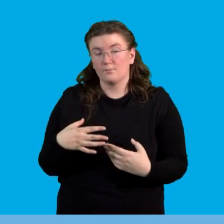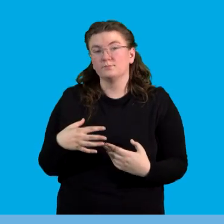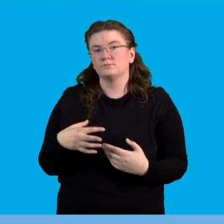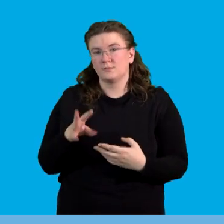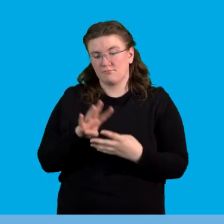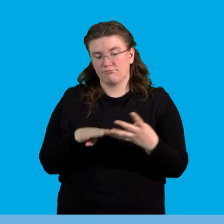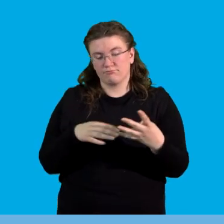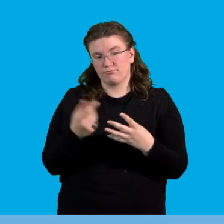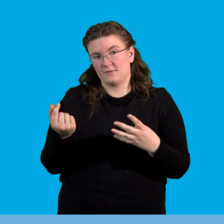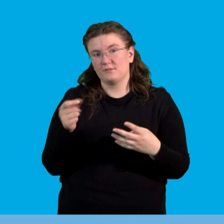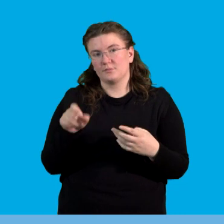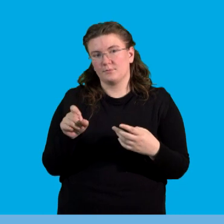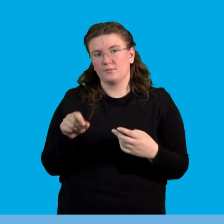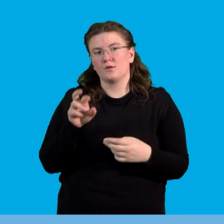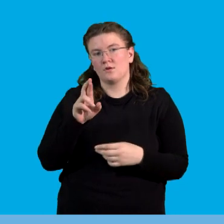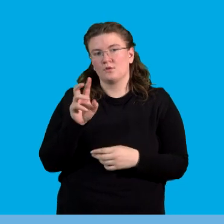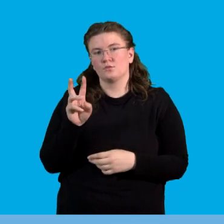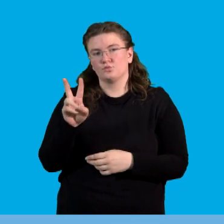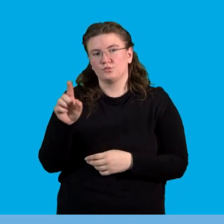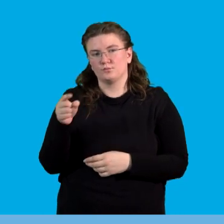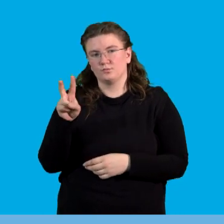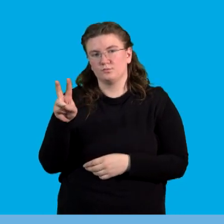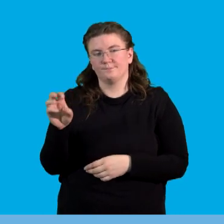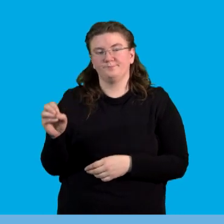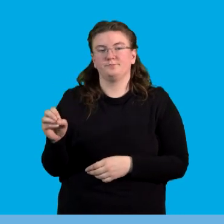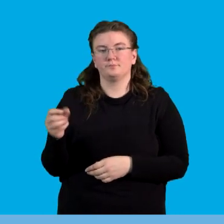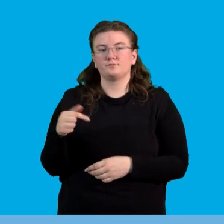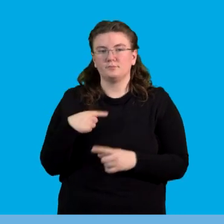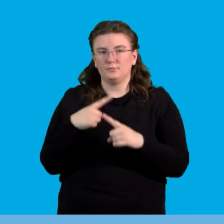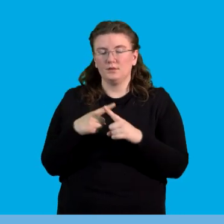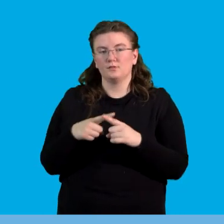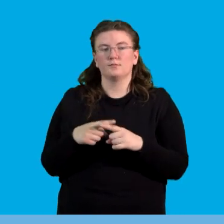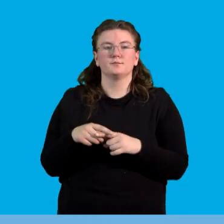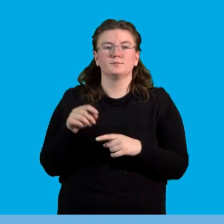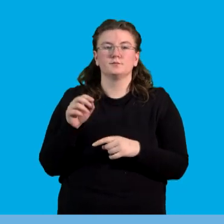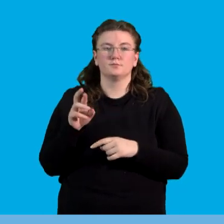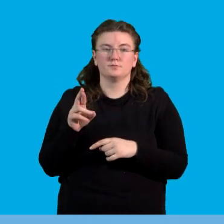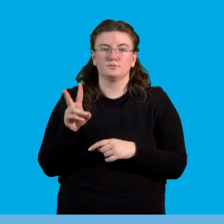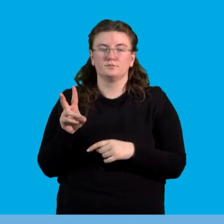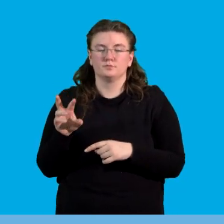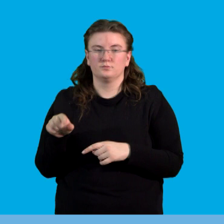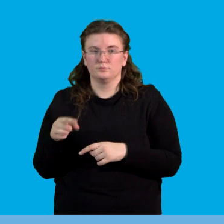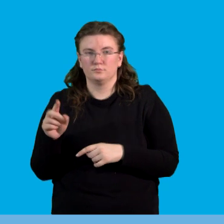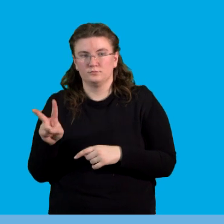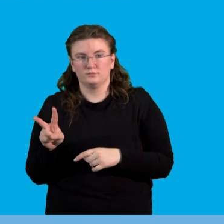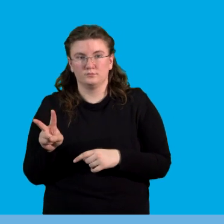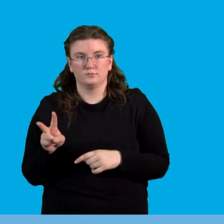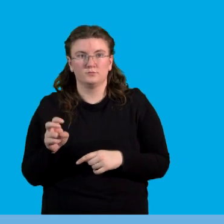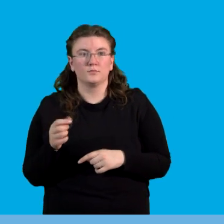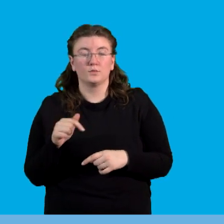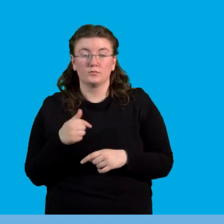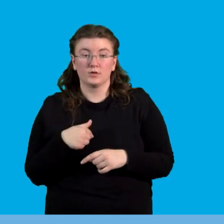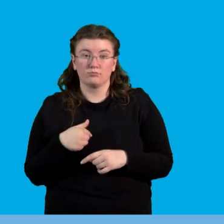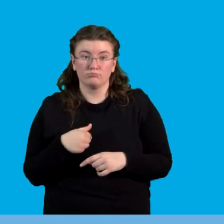the tariff is 2 rands and 20 cents. So it's going to be multiplied by 2,2. So